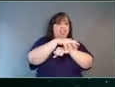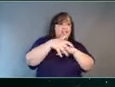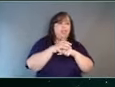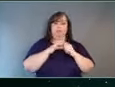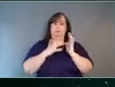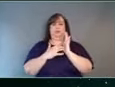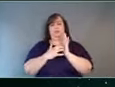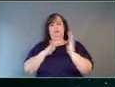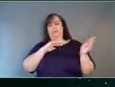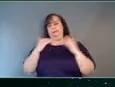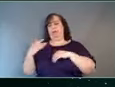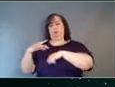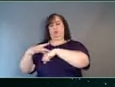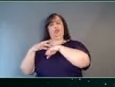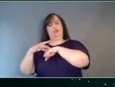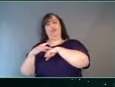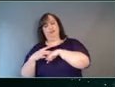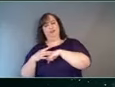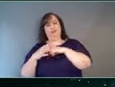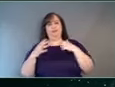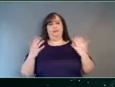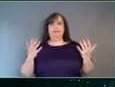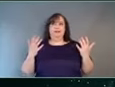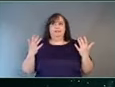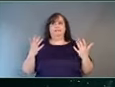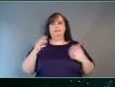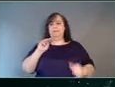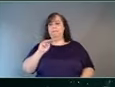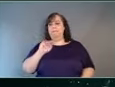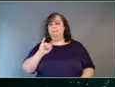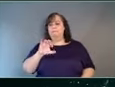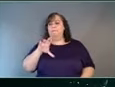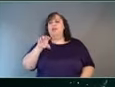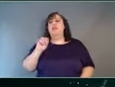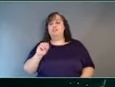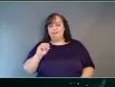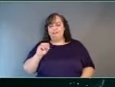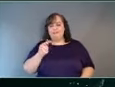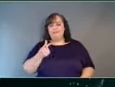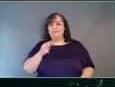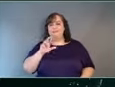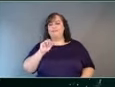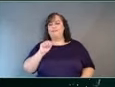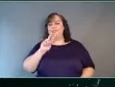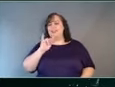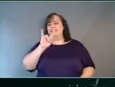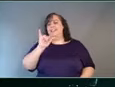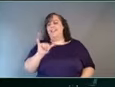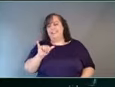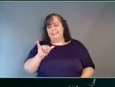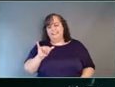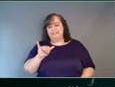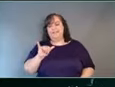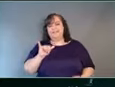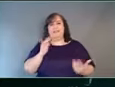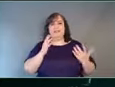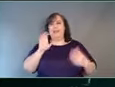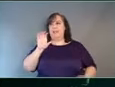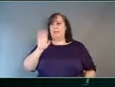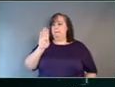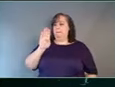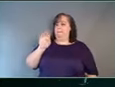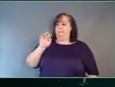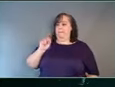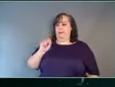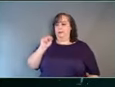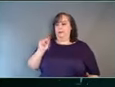we're thinking about things that are often more like microgravity when we look at asteroids like Bennu. And